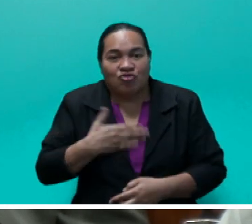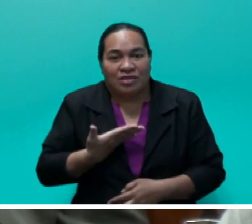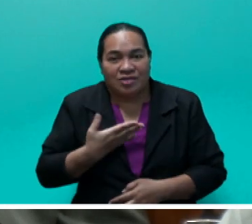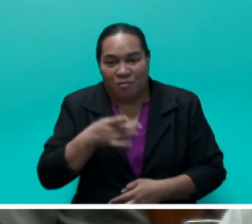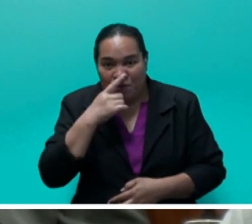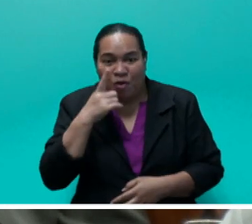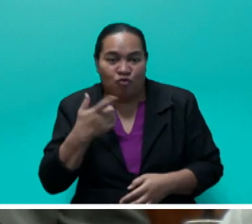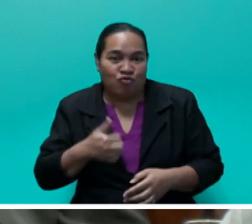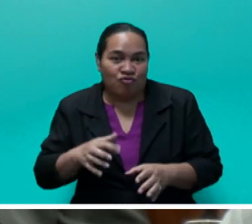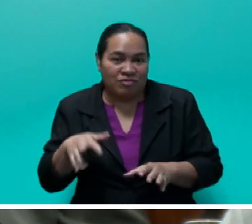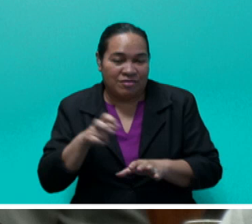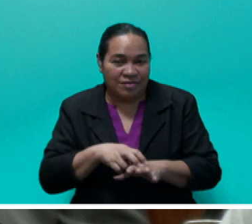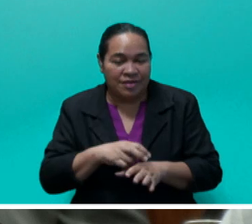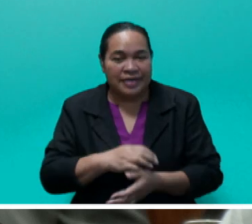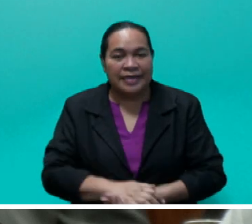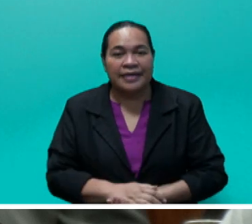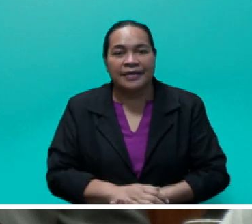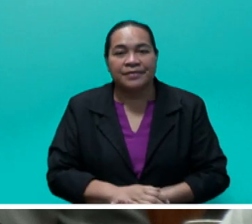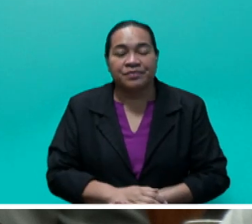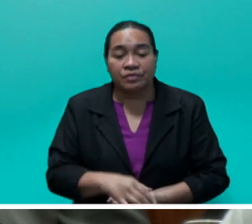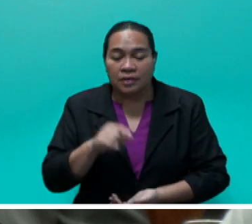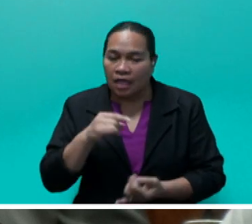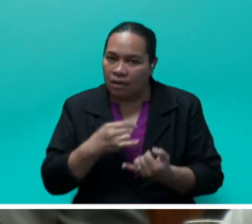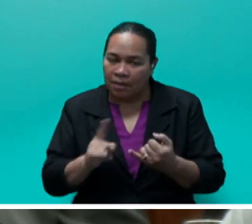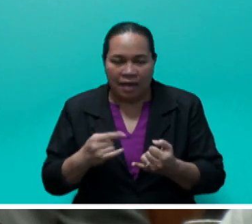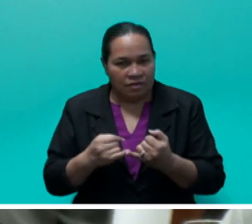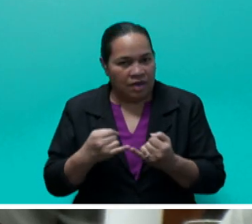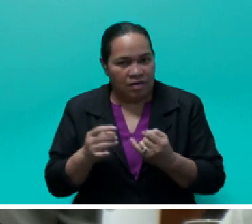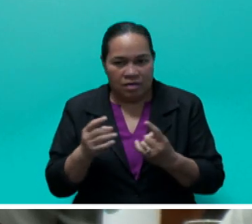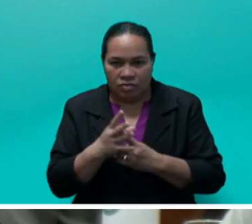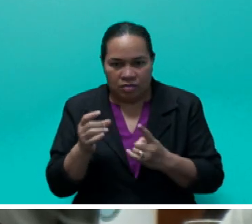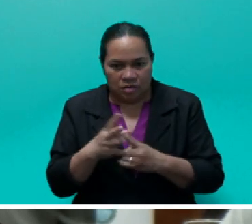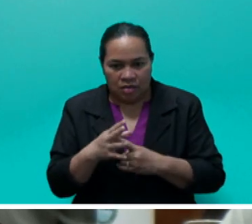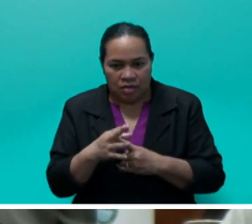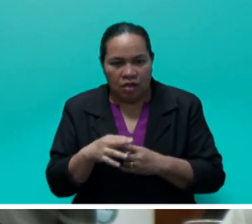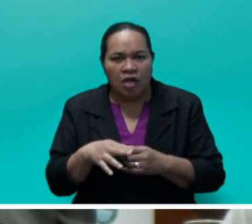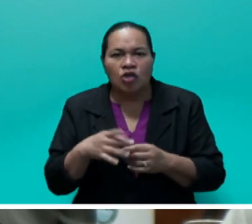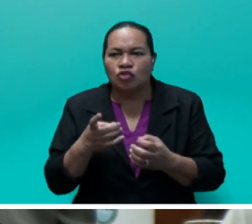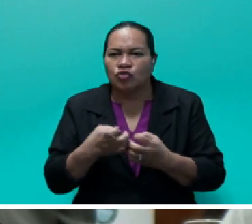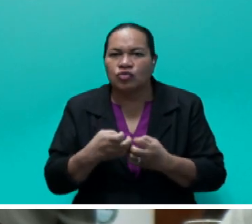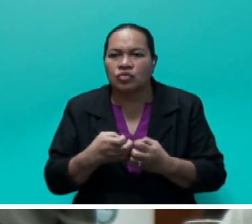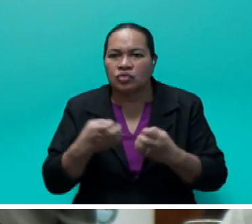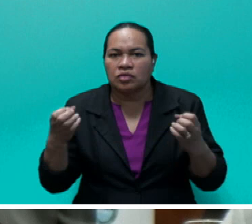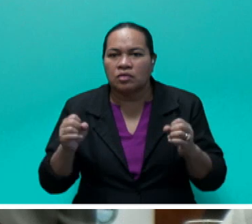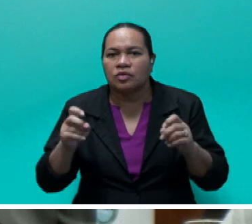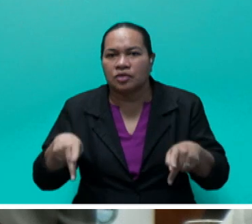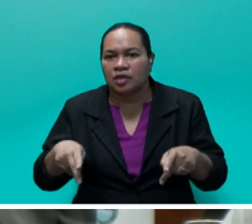market access for air service providers is crucial for maximizing the air transport sector's economic